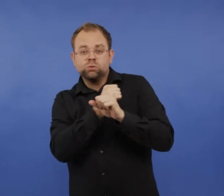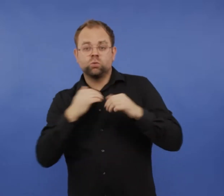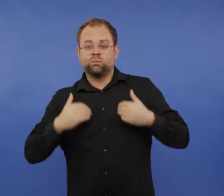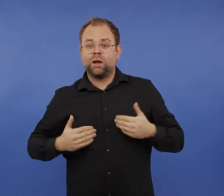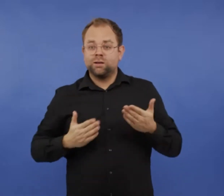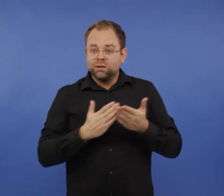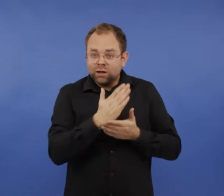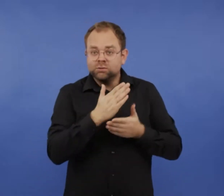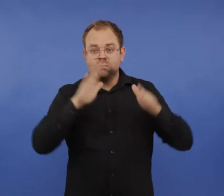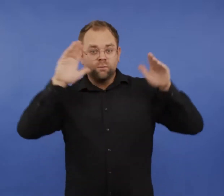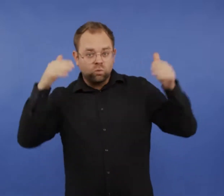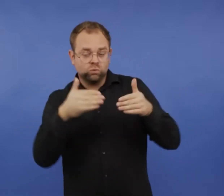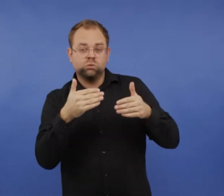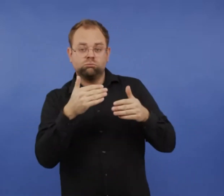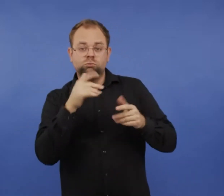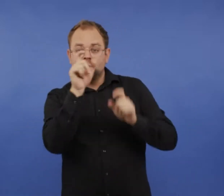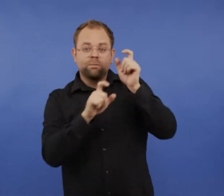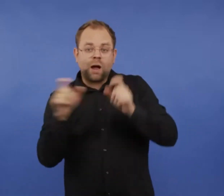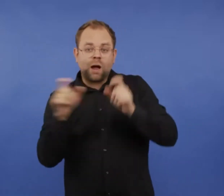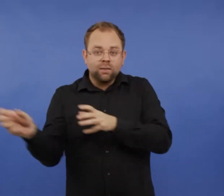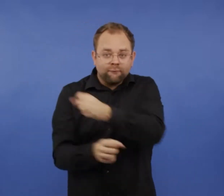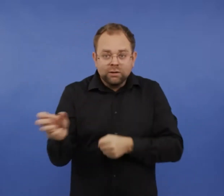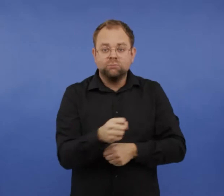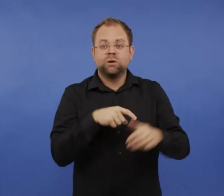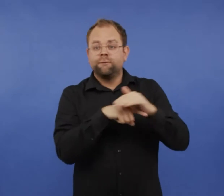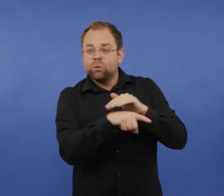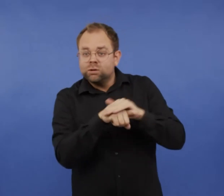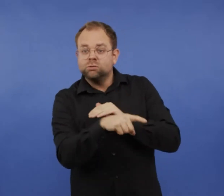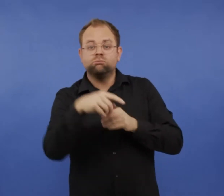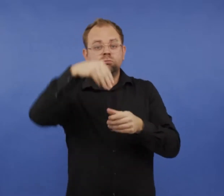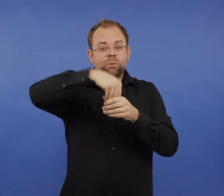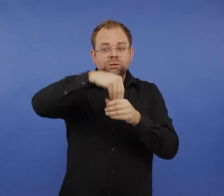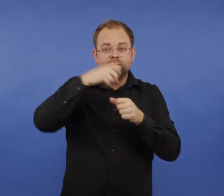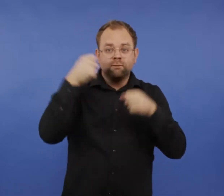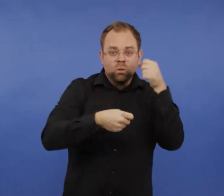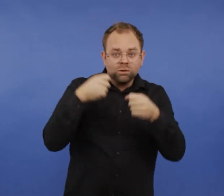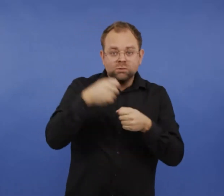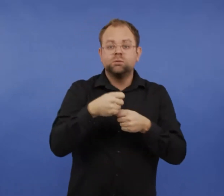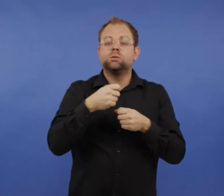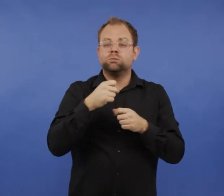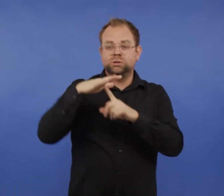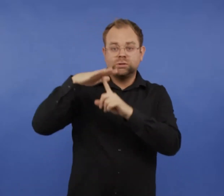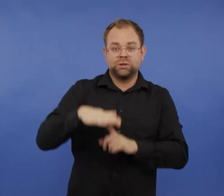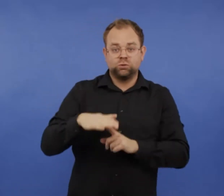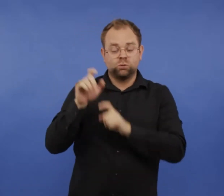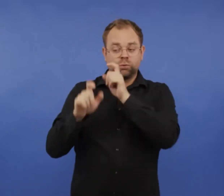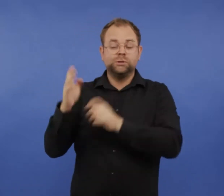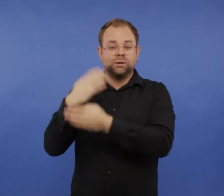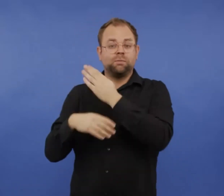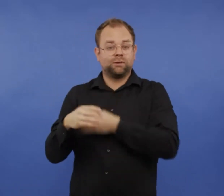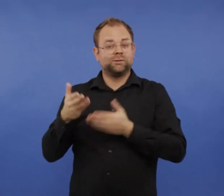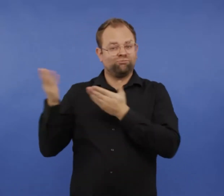everyone. I appreciate your participation in today's meeting. To be very brief, listening to